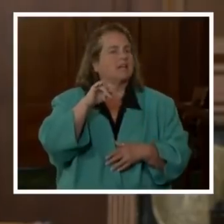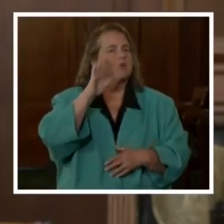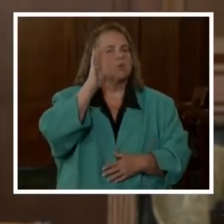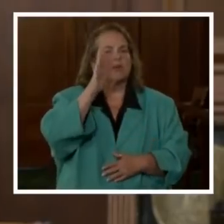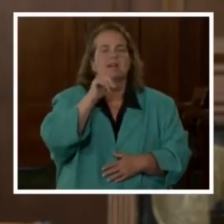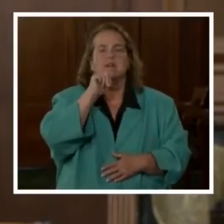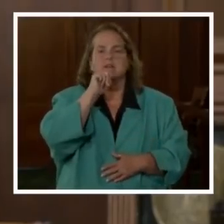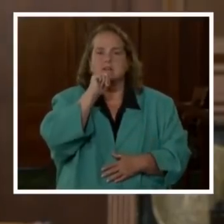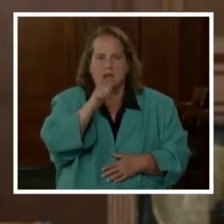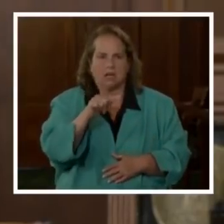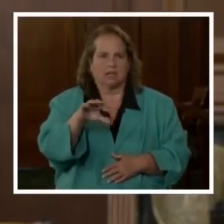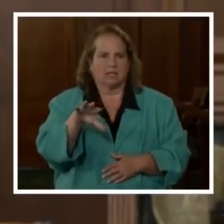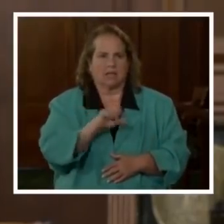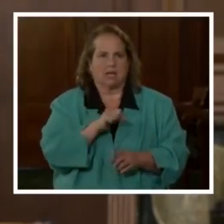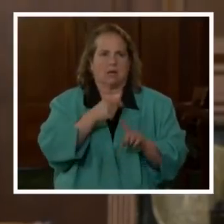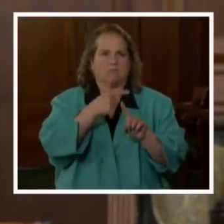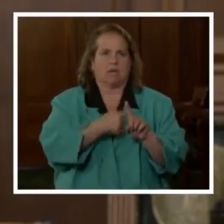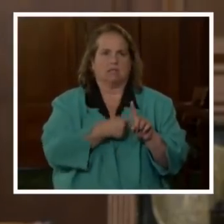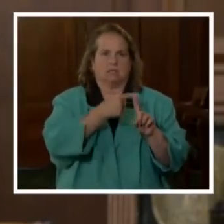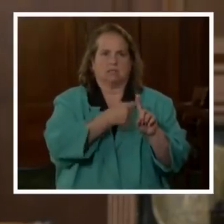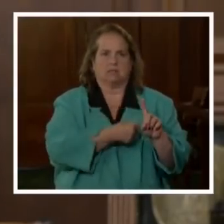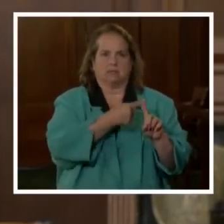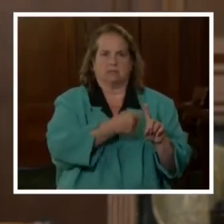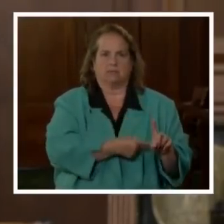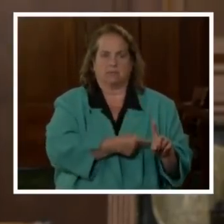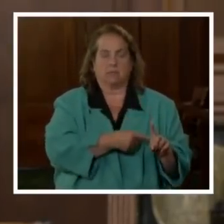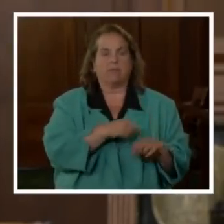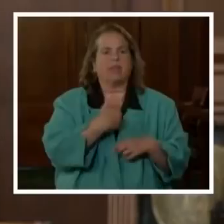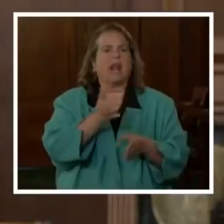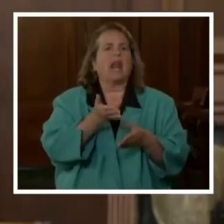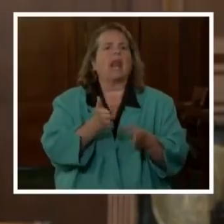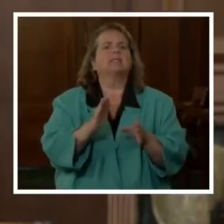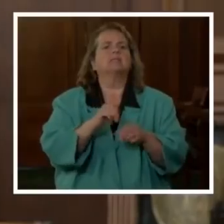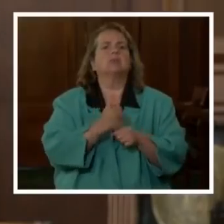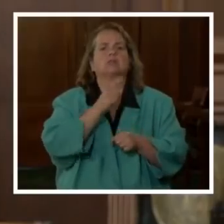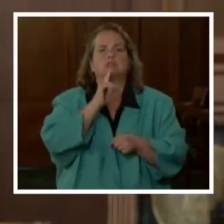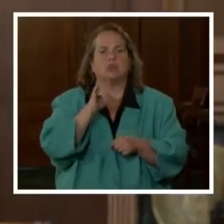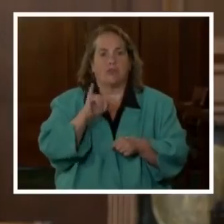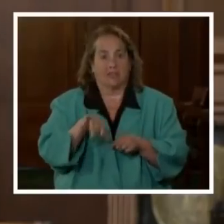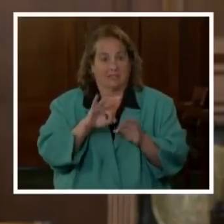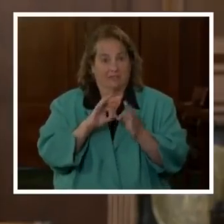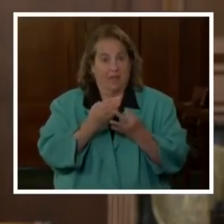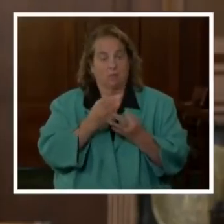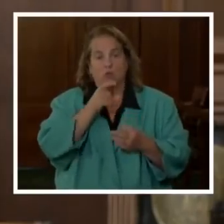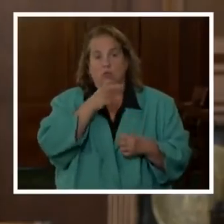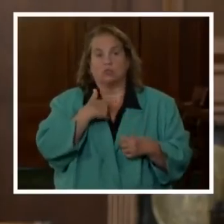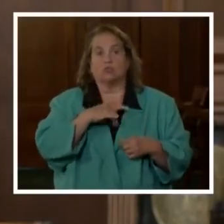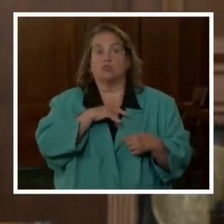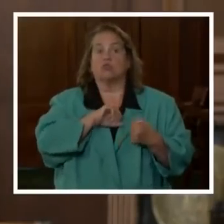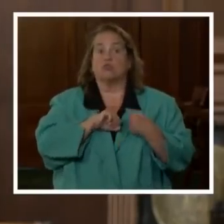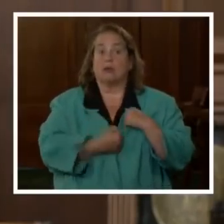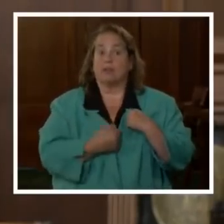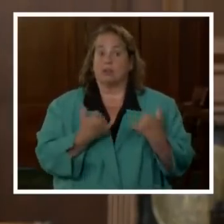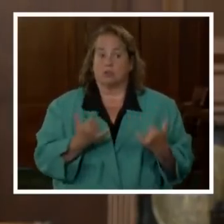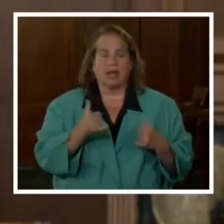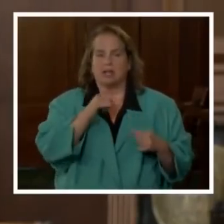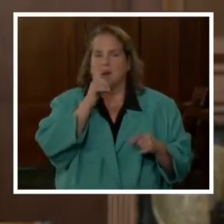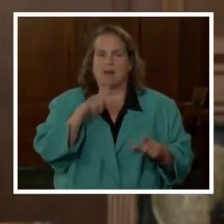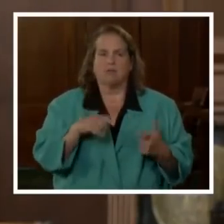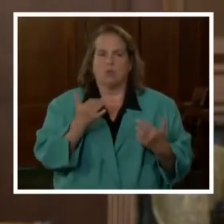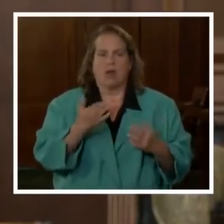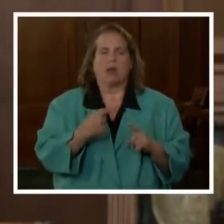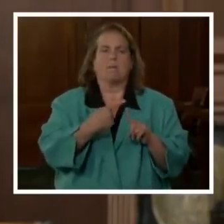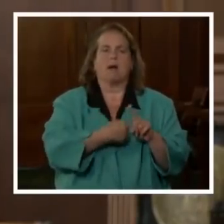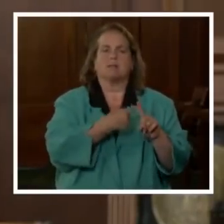months. Let's make sure that this family that's grieving today doesn't have to wait the months